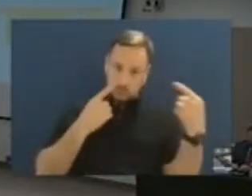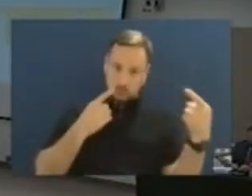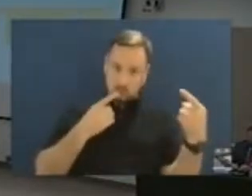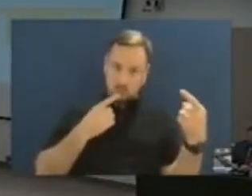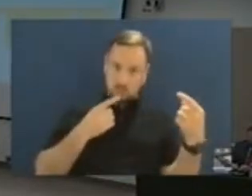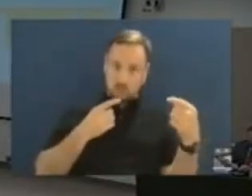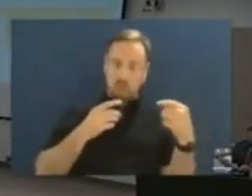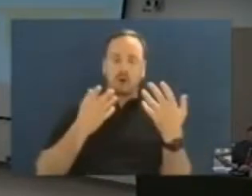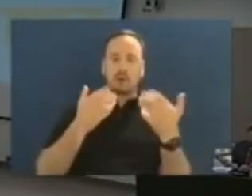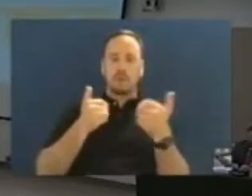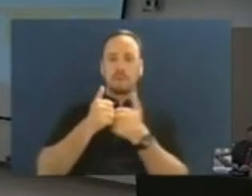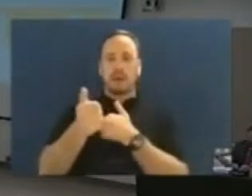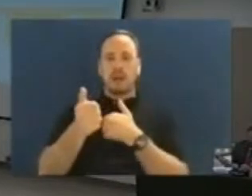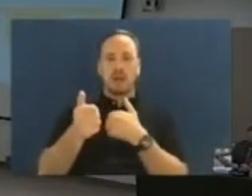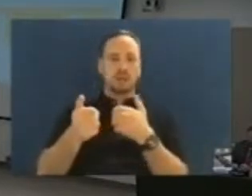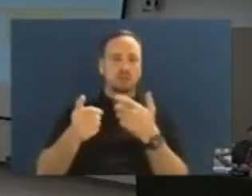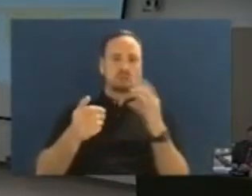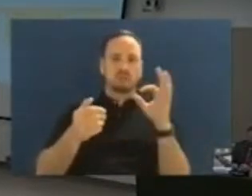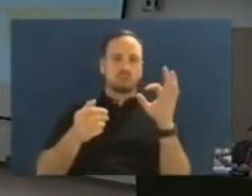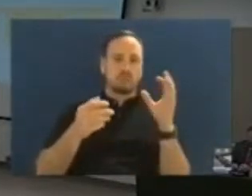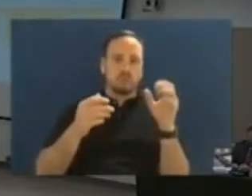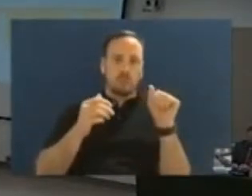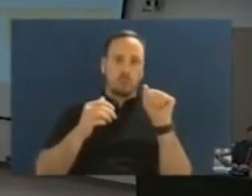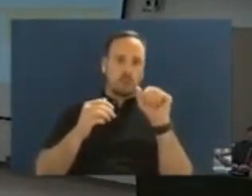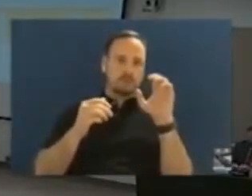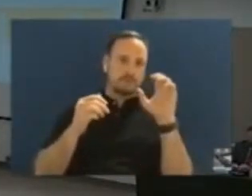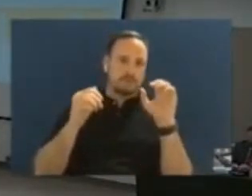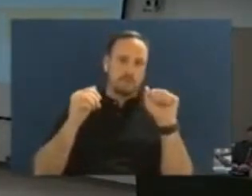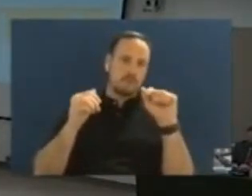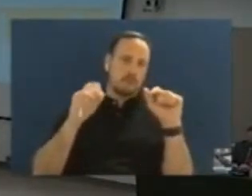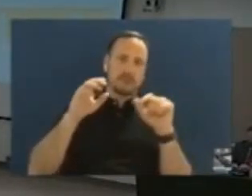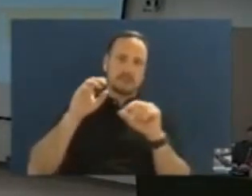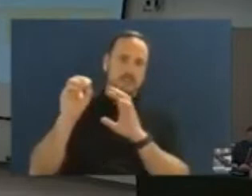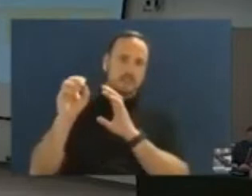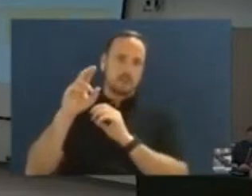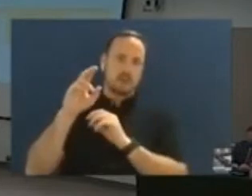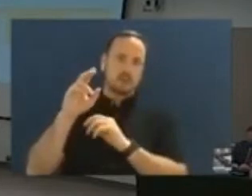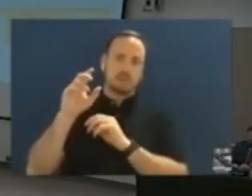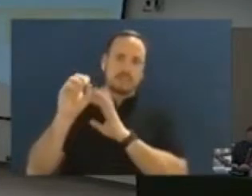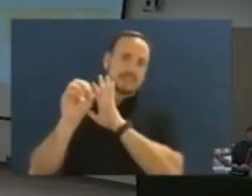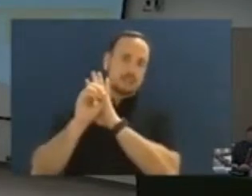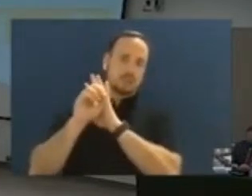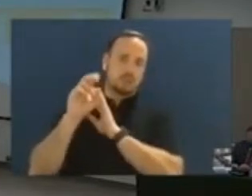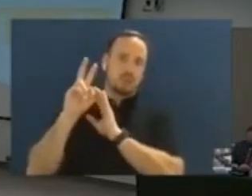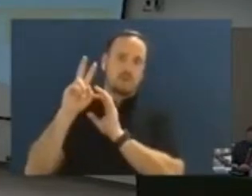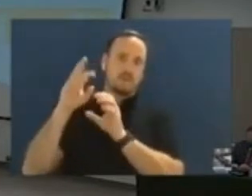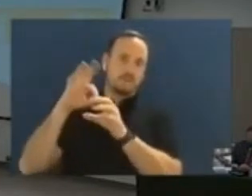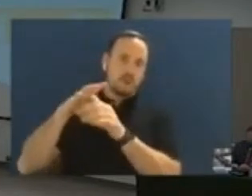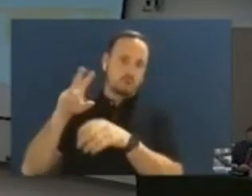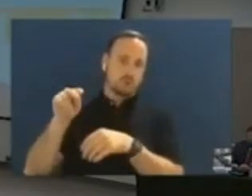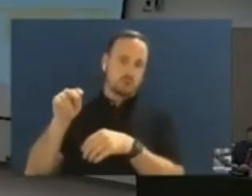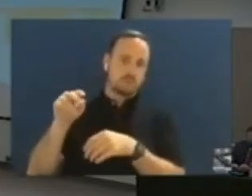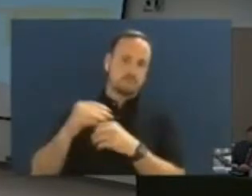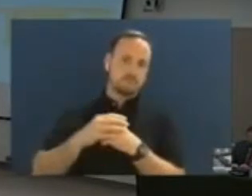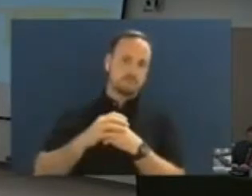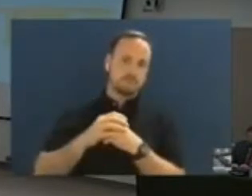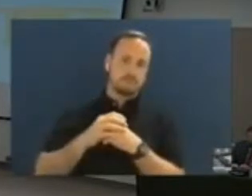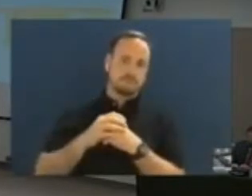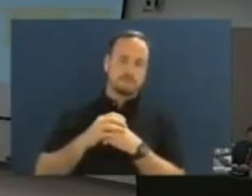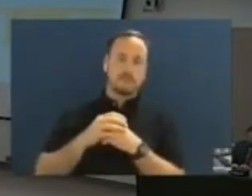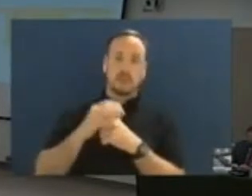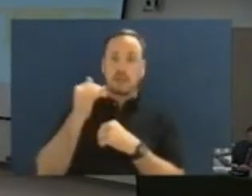passes unanimously. Before we adjourn, I'm going to turn to Mr. Superintendent for one